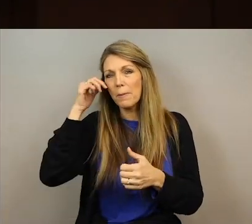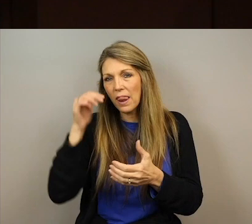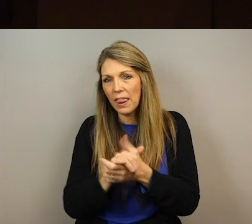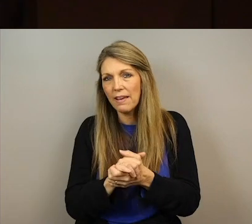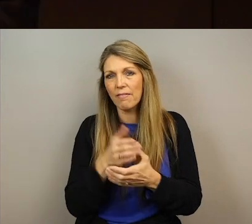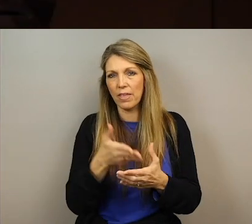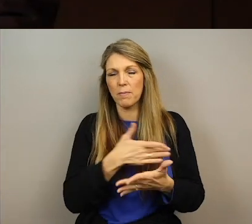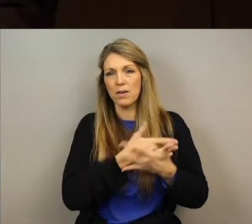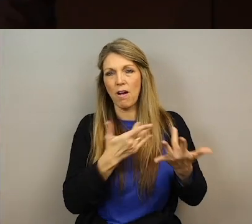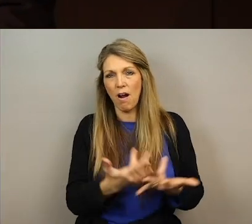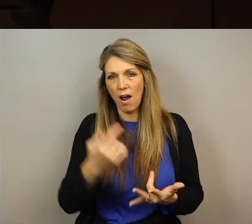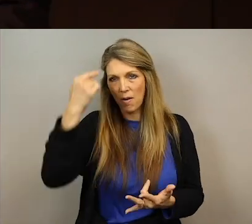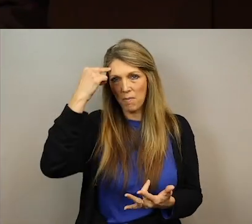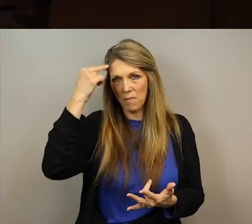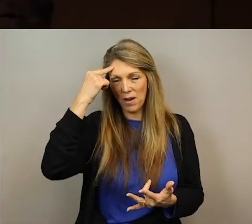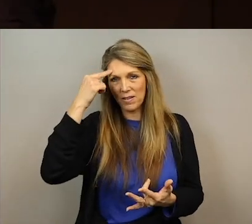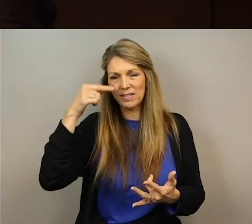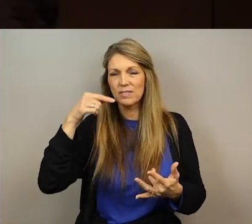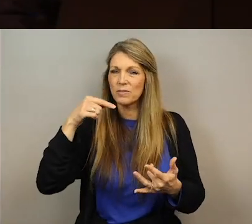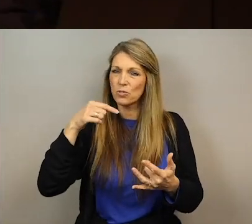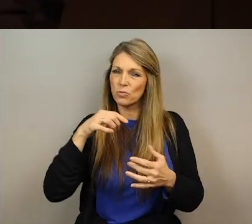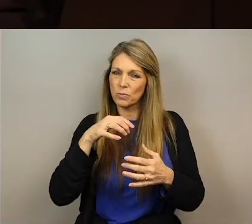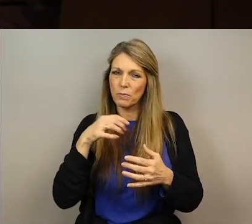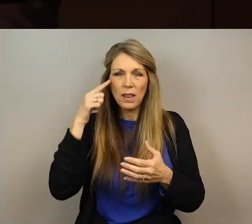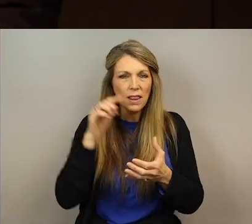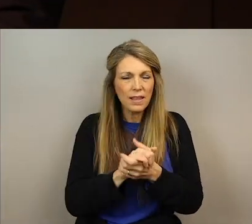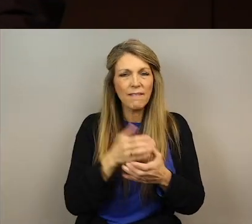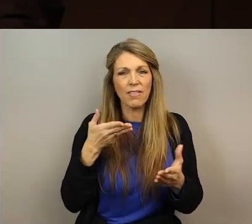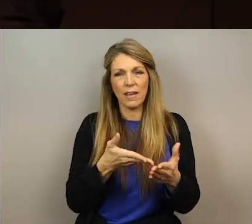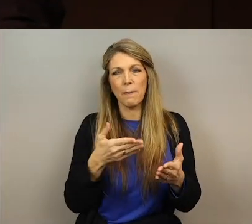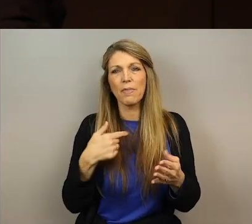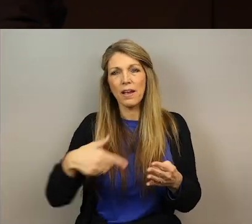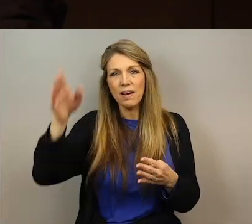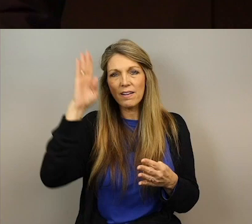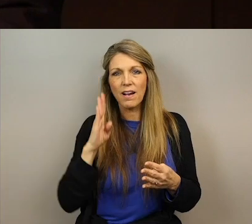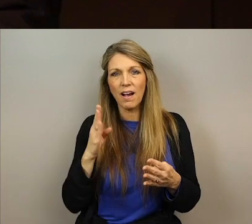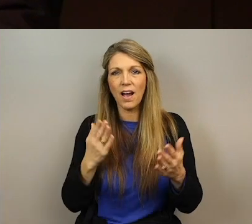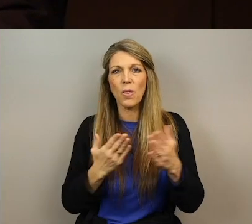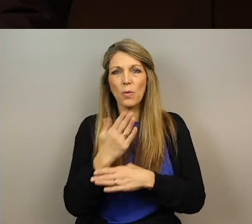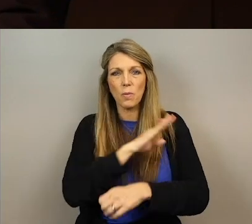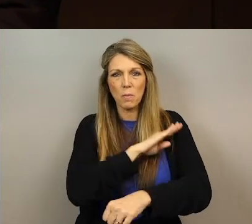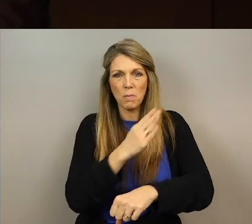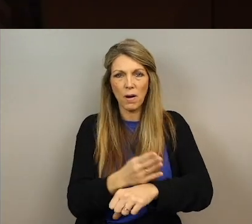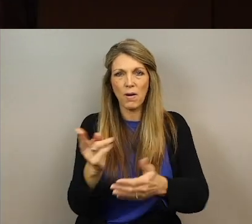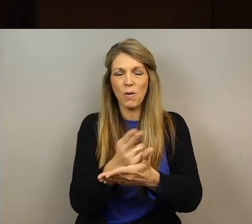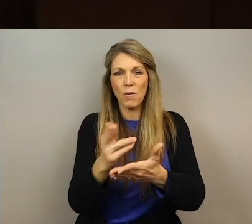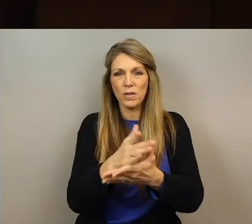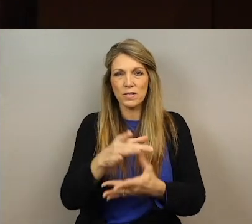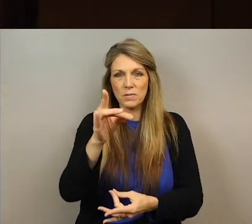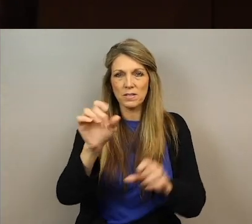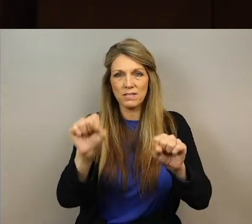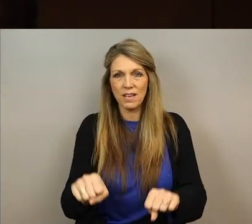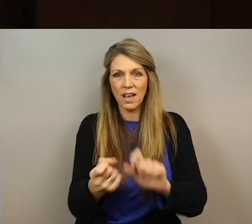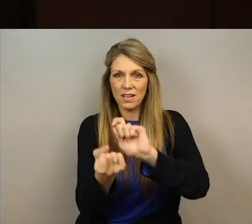will allow our hearts and our minds to dig in and press in deep upon them, that God, through His power and through the Holy Spirit,